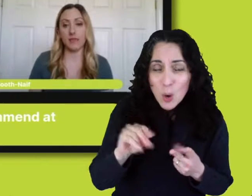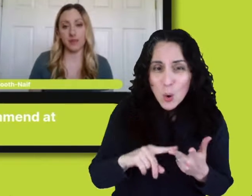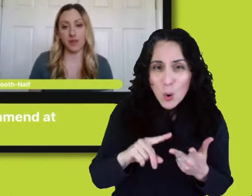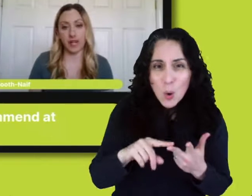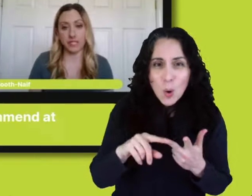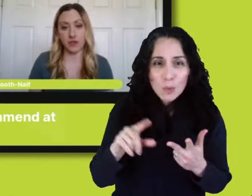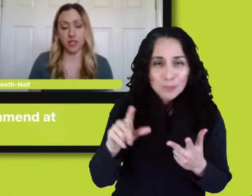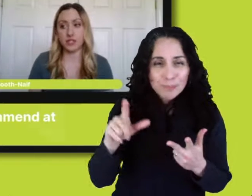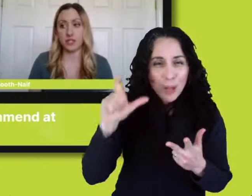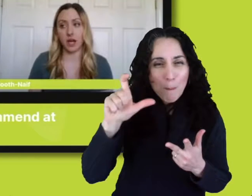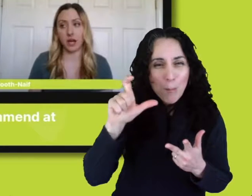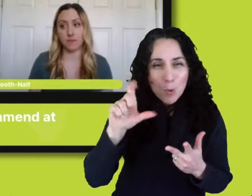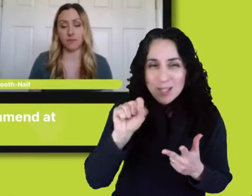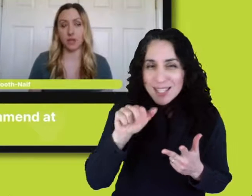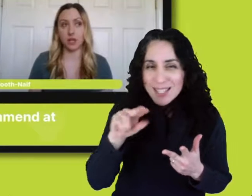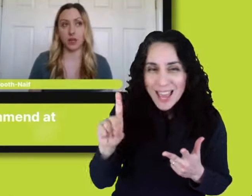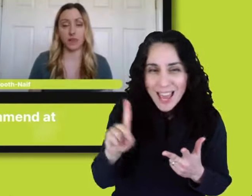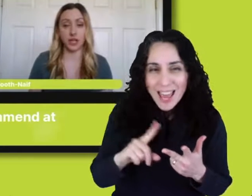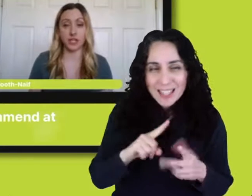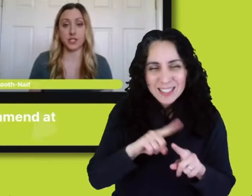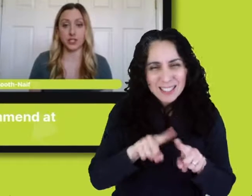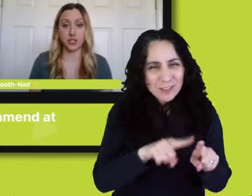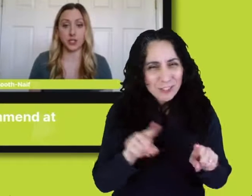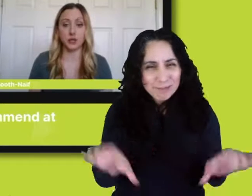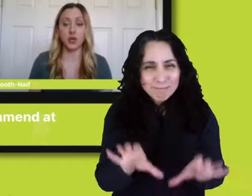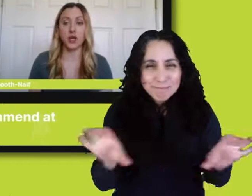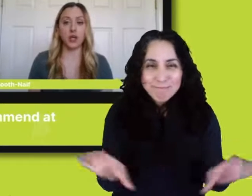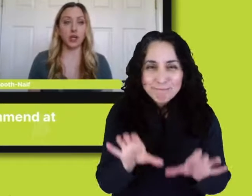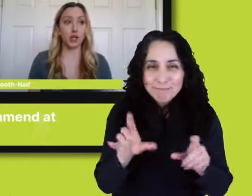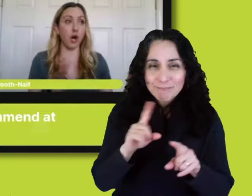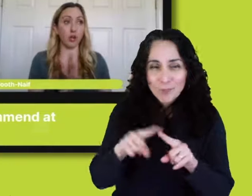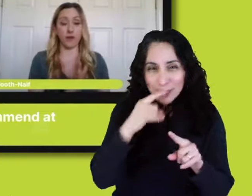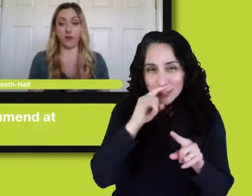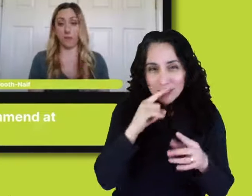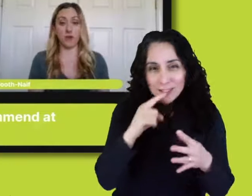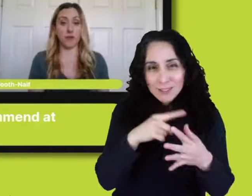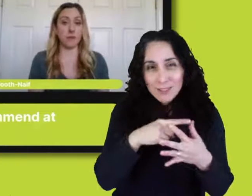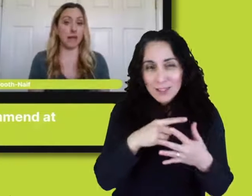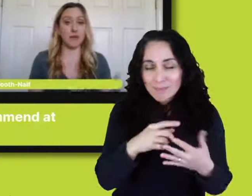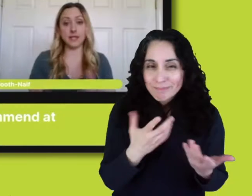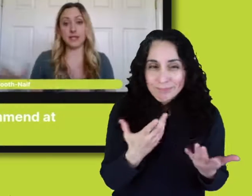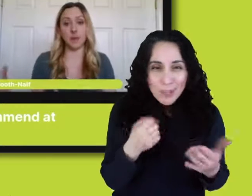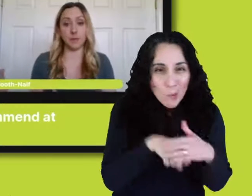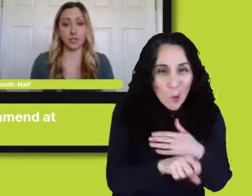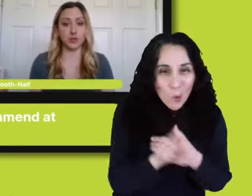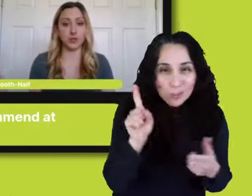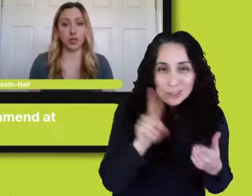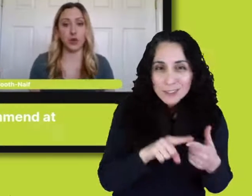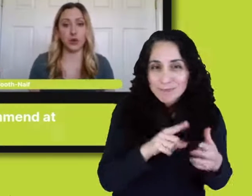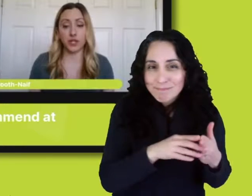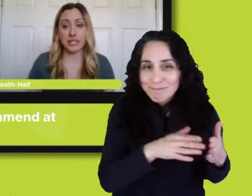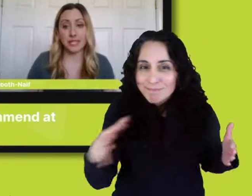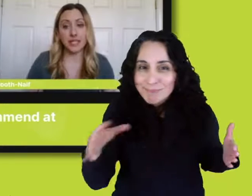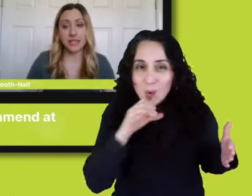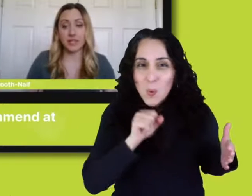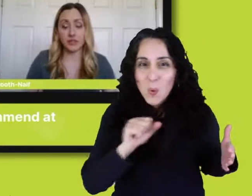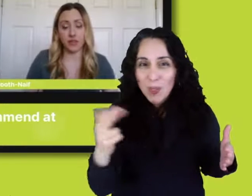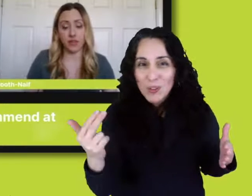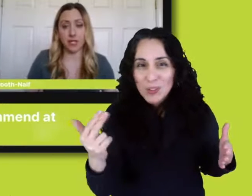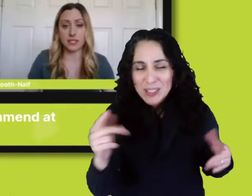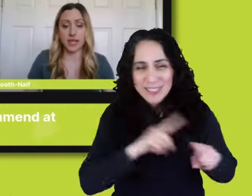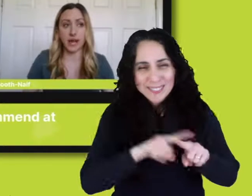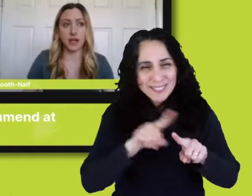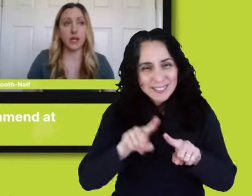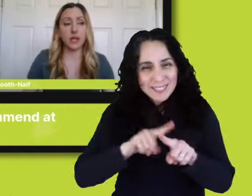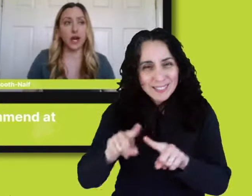showing a lot of different activities, for kids to do, all the way from when they're babies up into, their teens, and